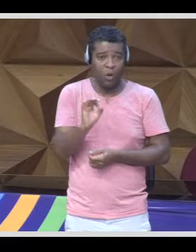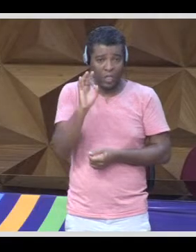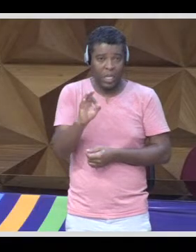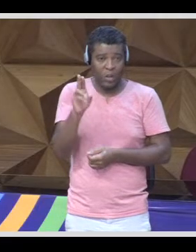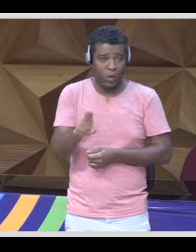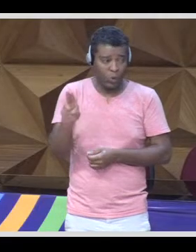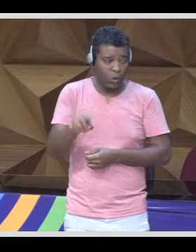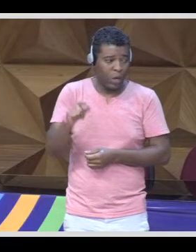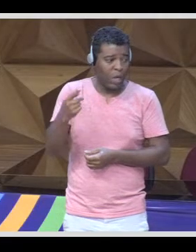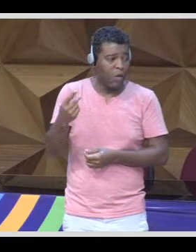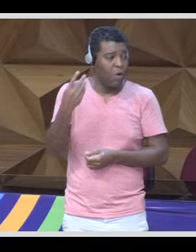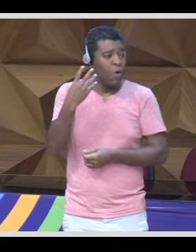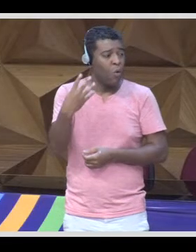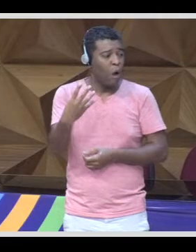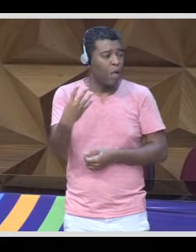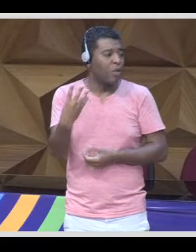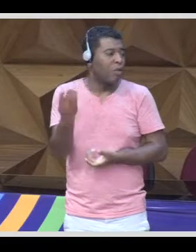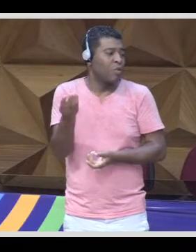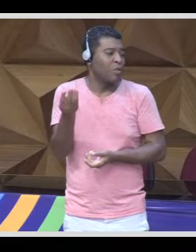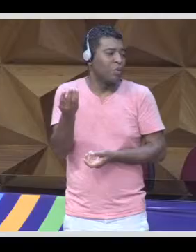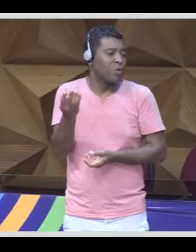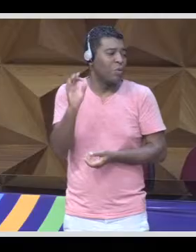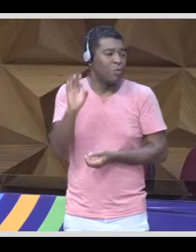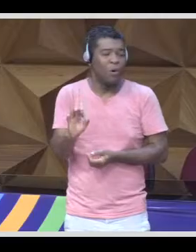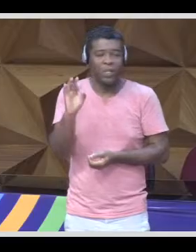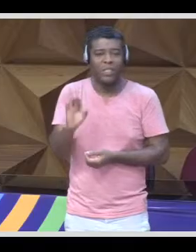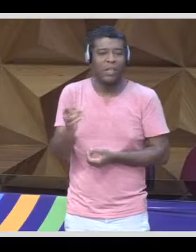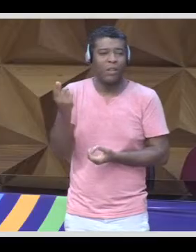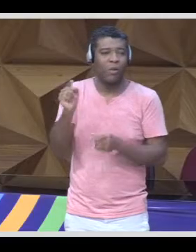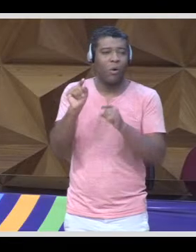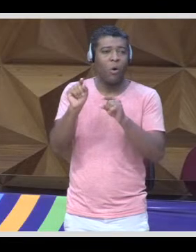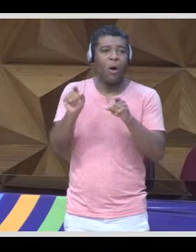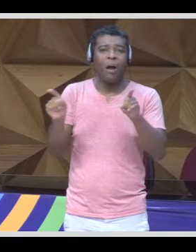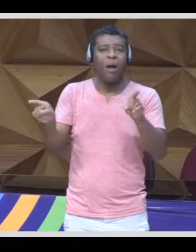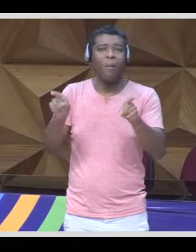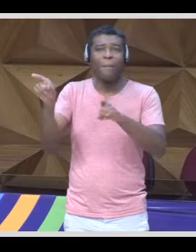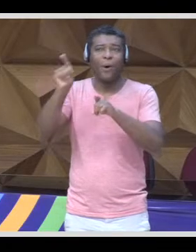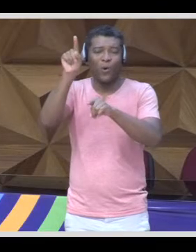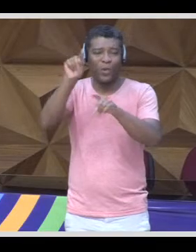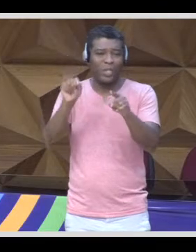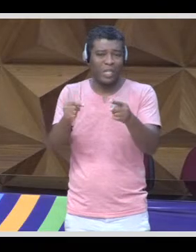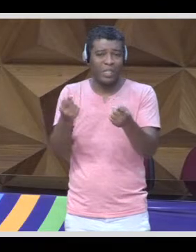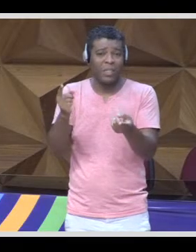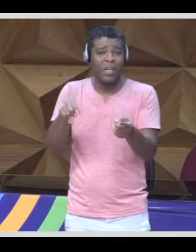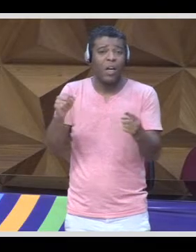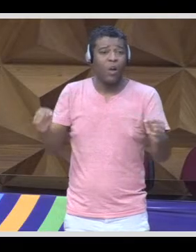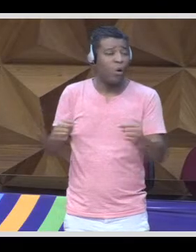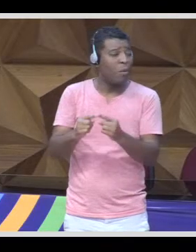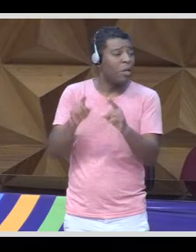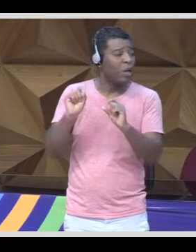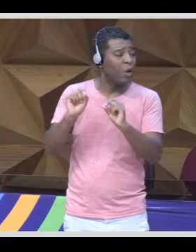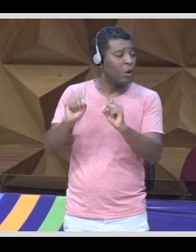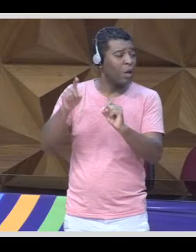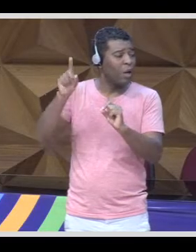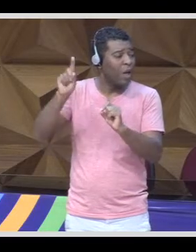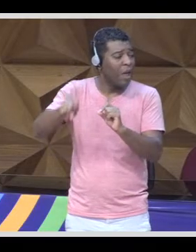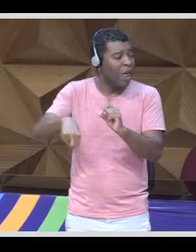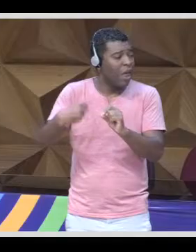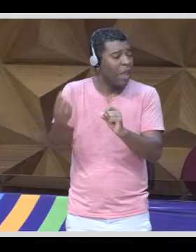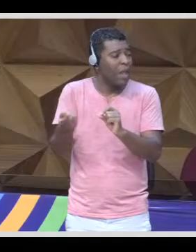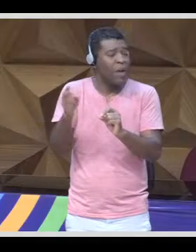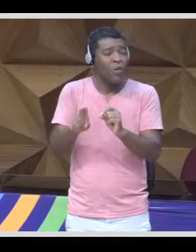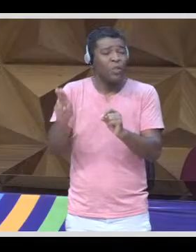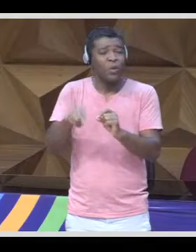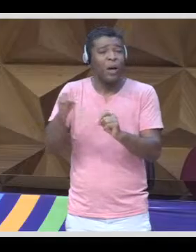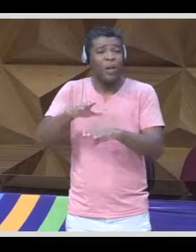to 100% of the users, the top users who share misinformation, those who shared more misinformation, they are here.